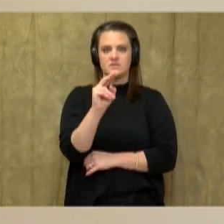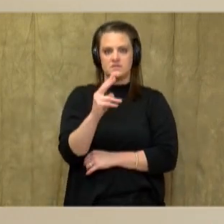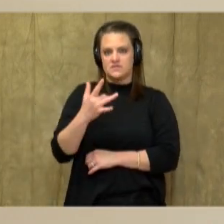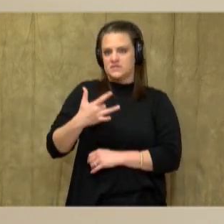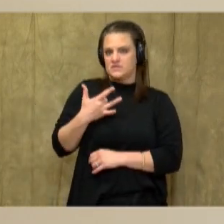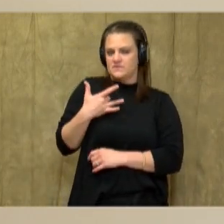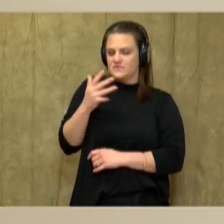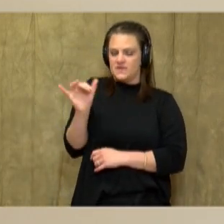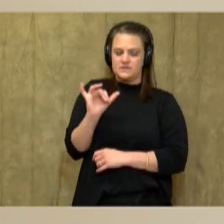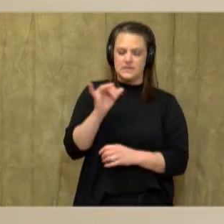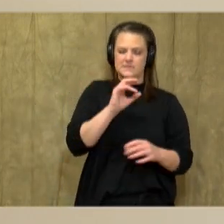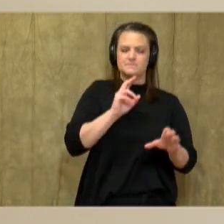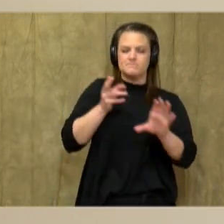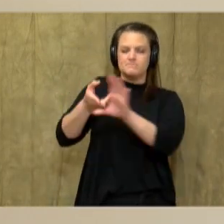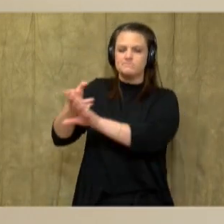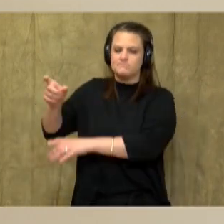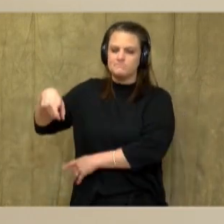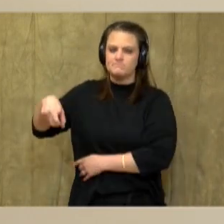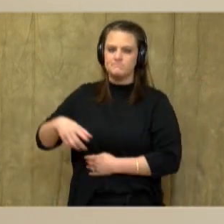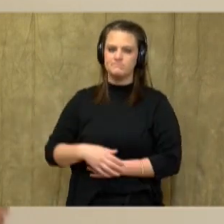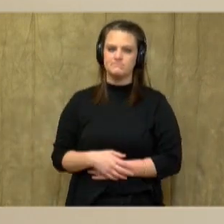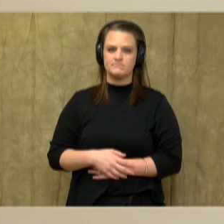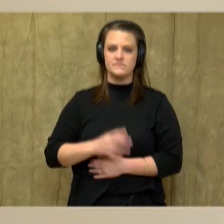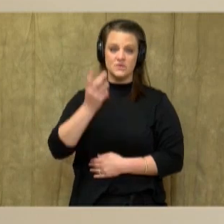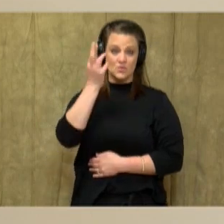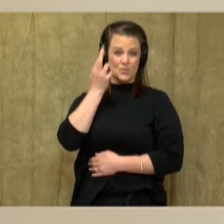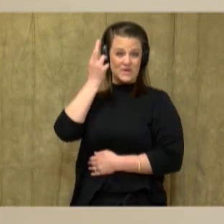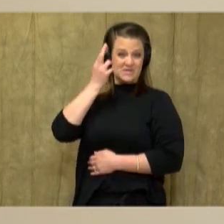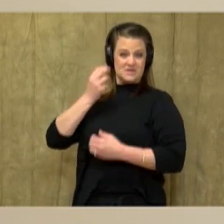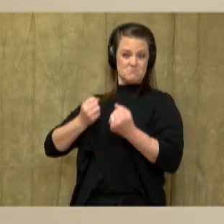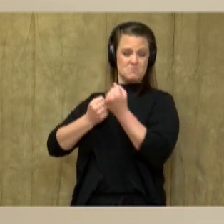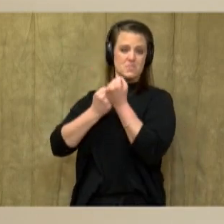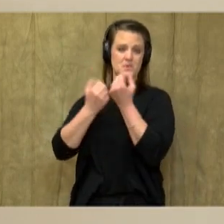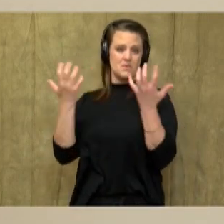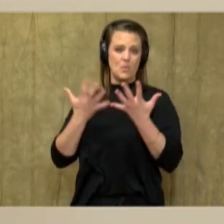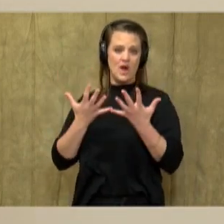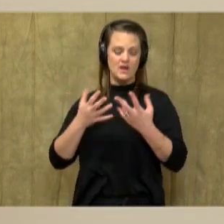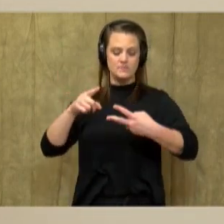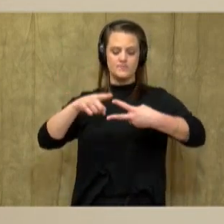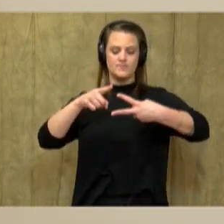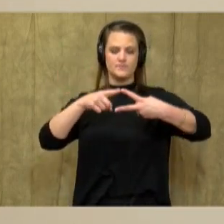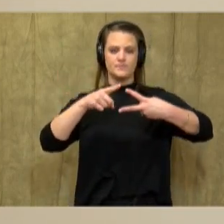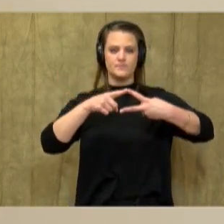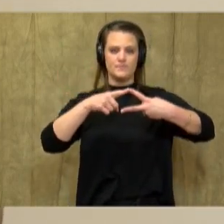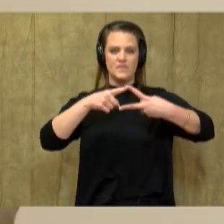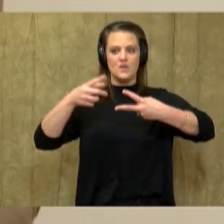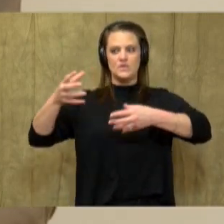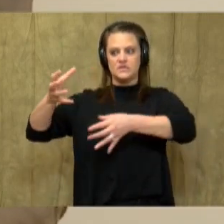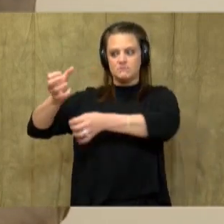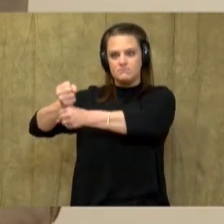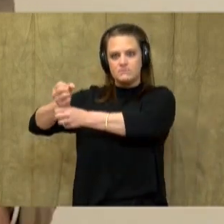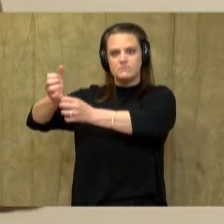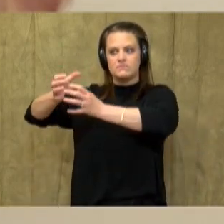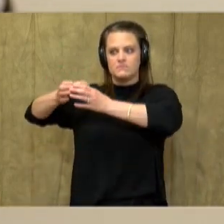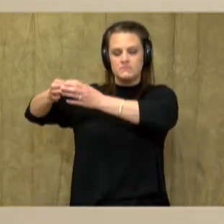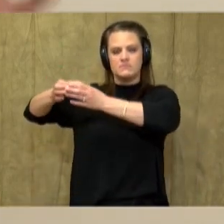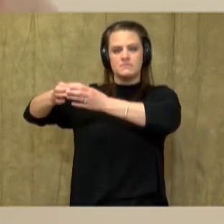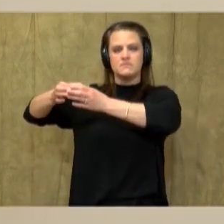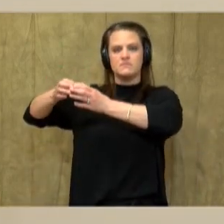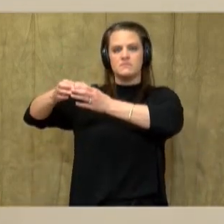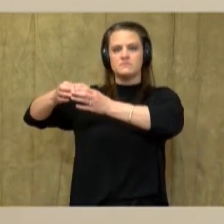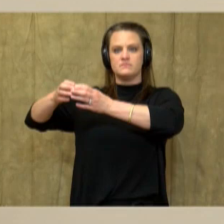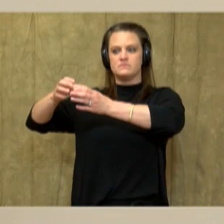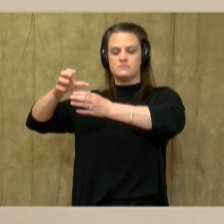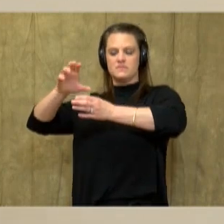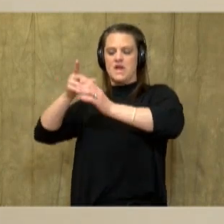he defended his reasoning, saying that for two reasons we need to be there. We need to contain communism. So remember how the